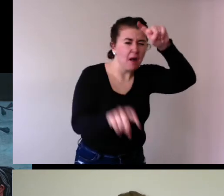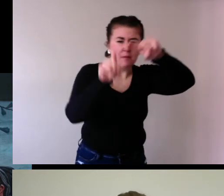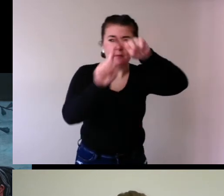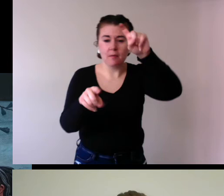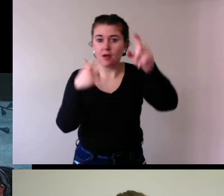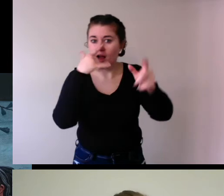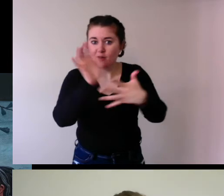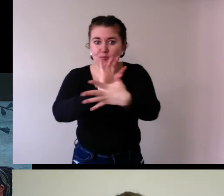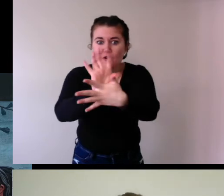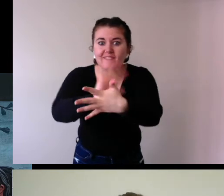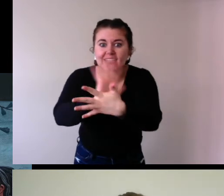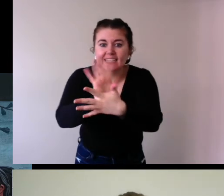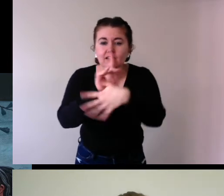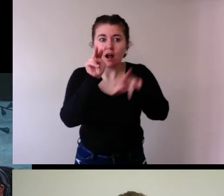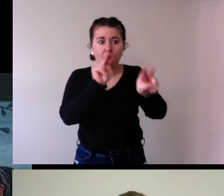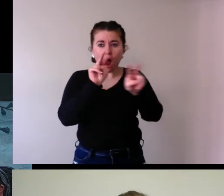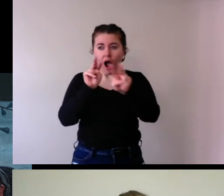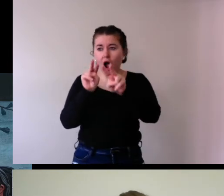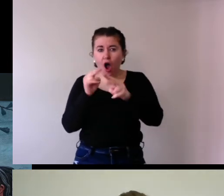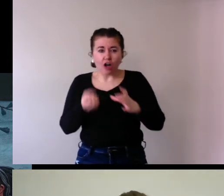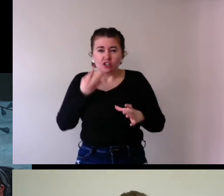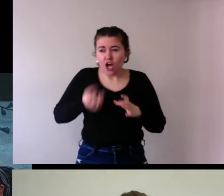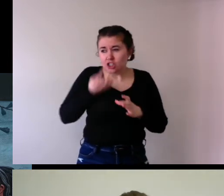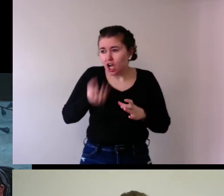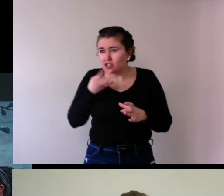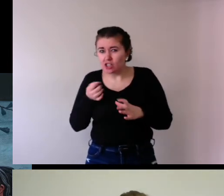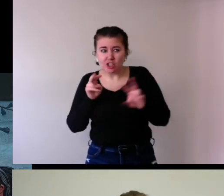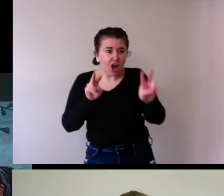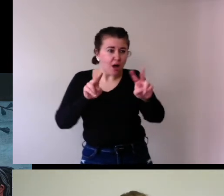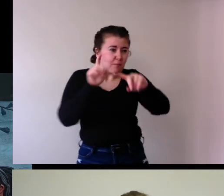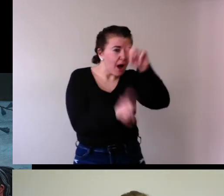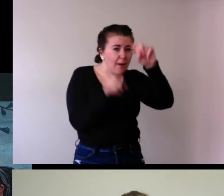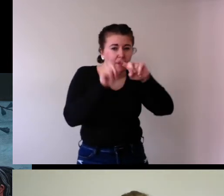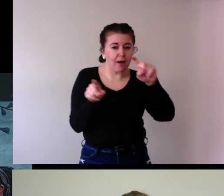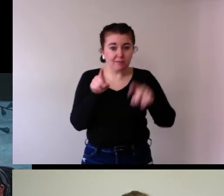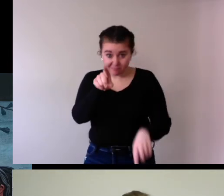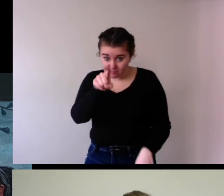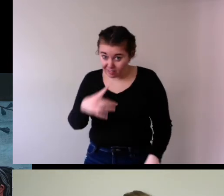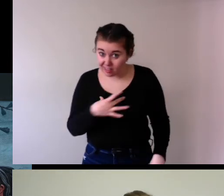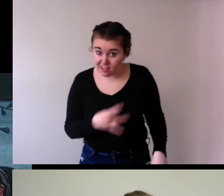Do you like to watch the lightning in the sky?